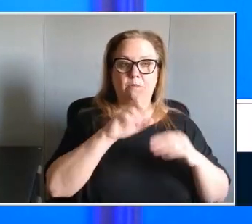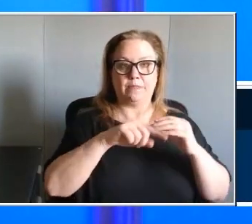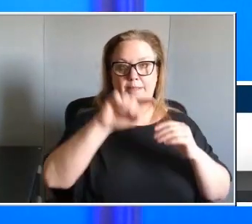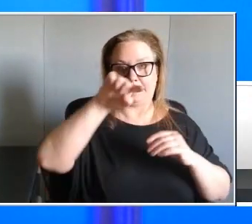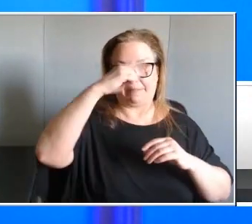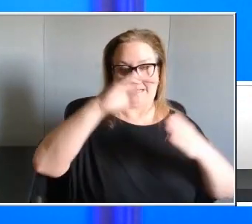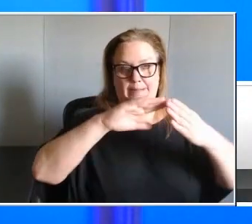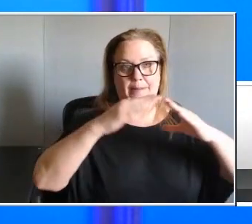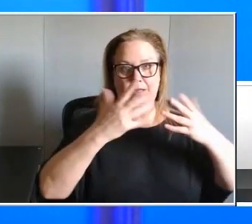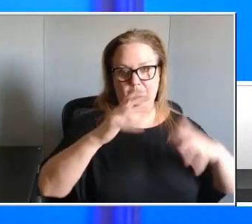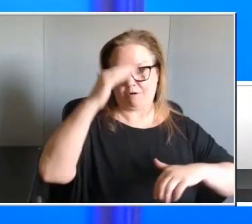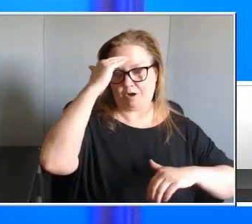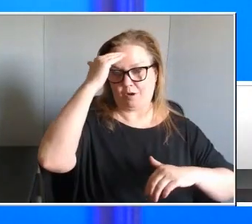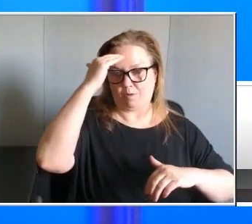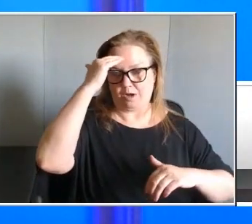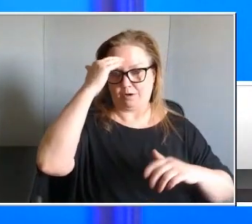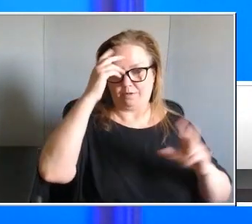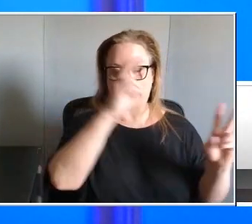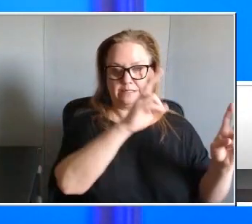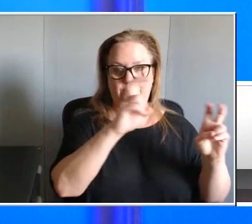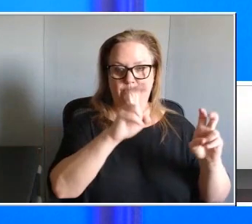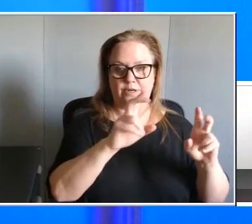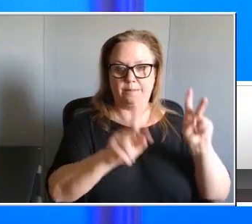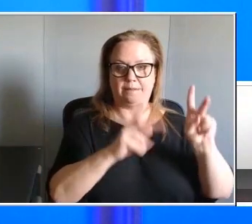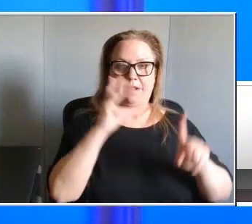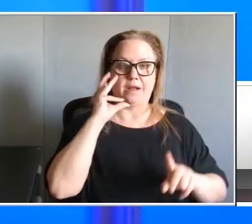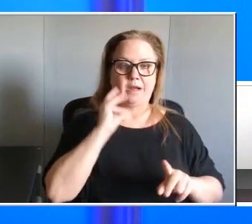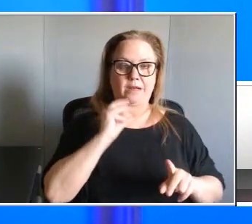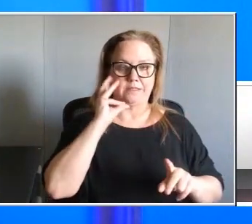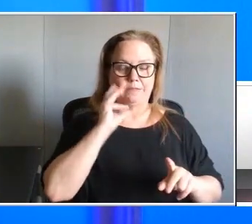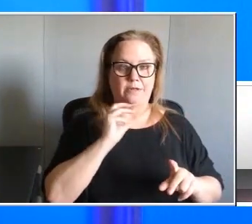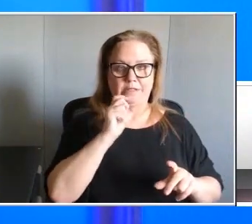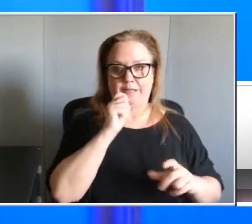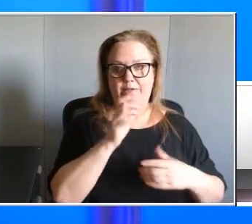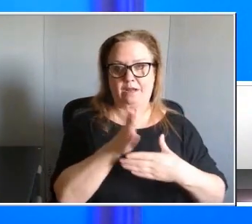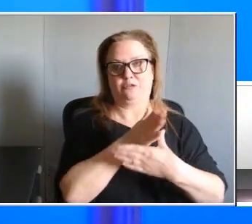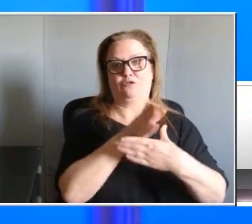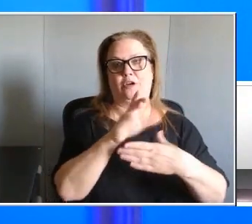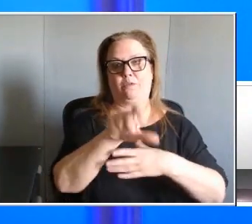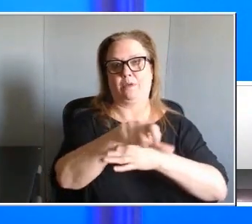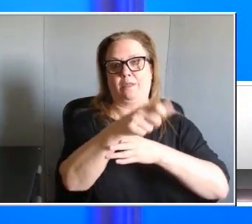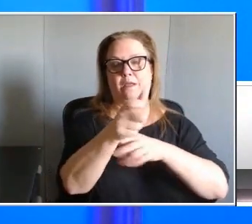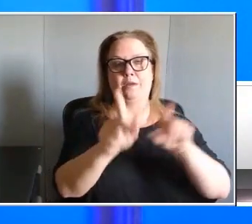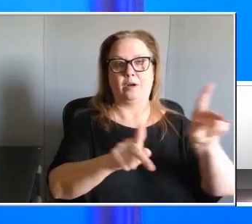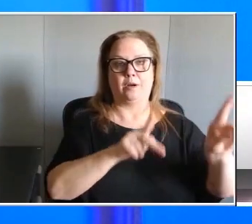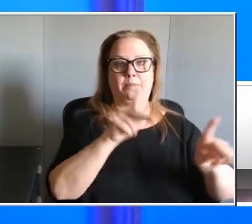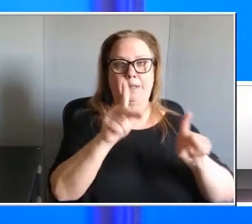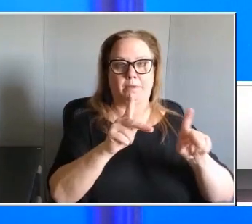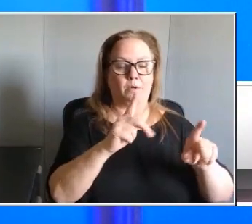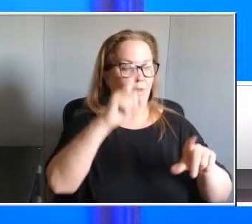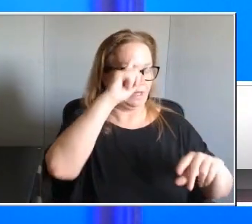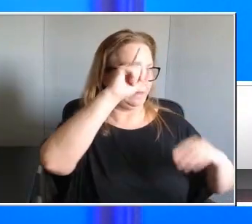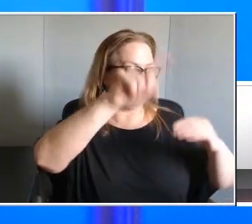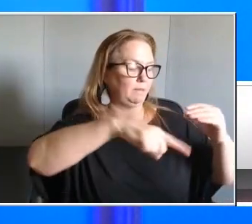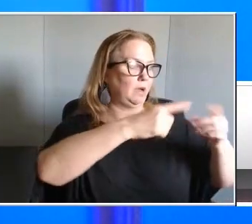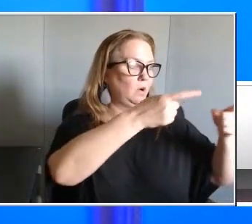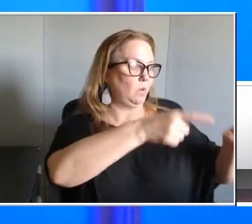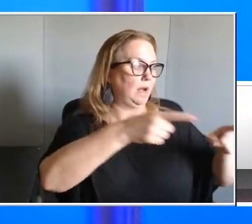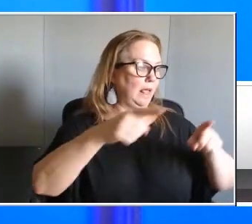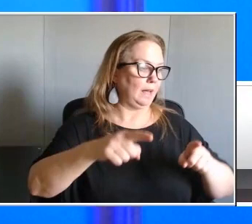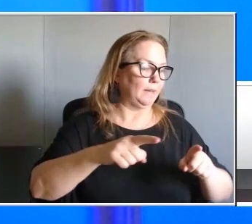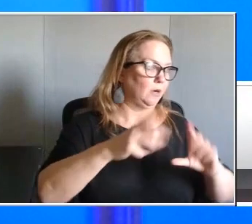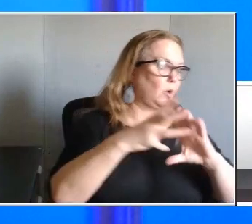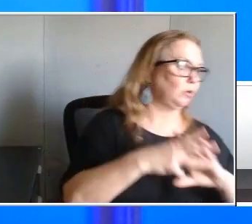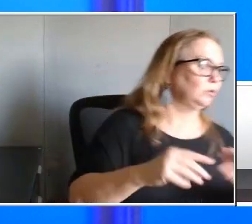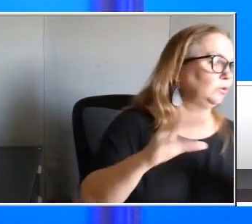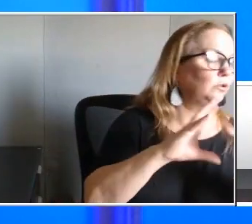aware of these issues. A lot of people have had experiences that they may not have shared with other people, and so when they think about what happened or a story